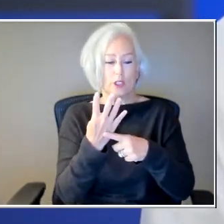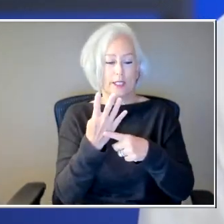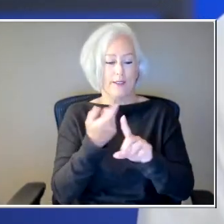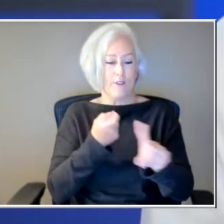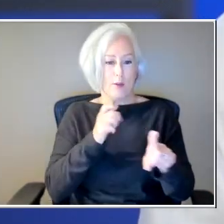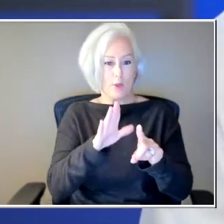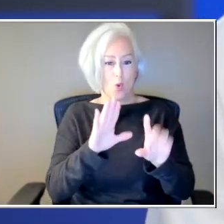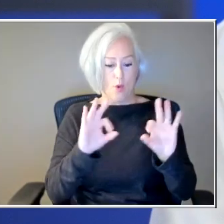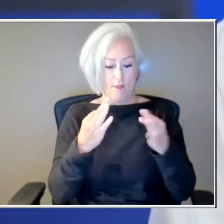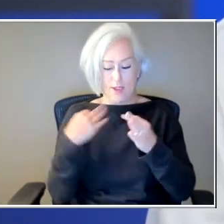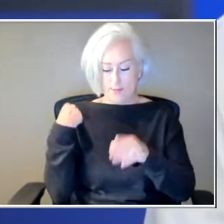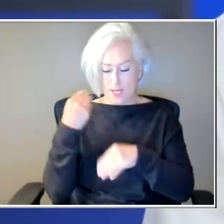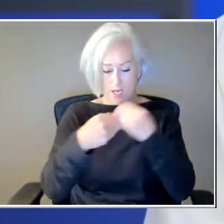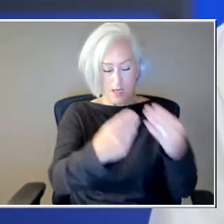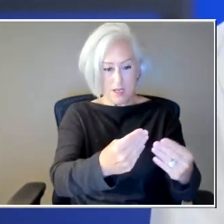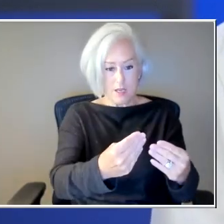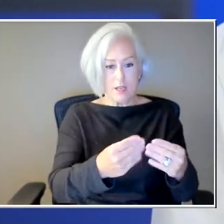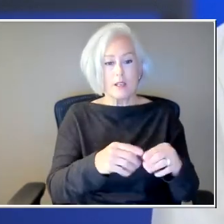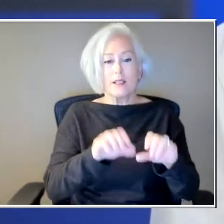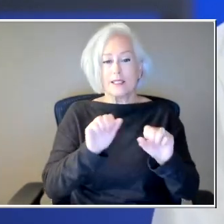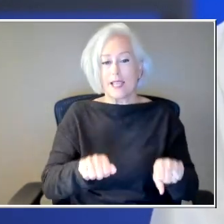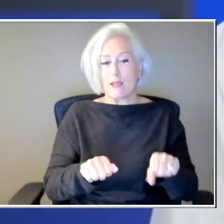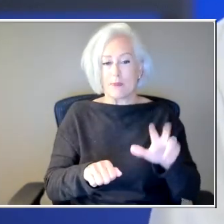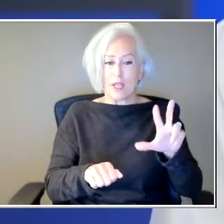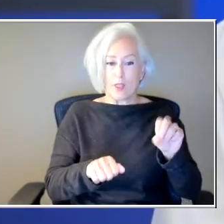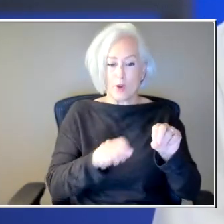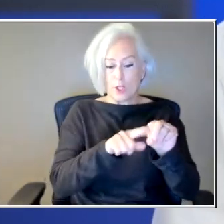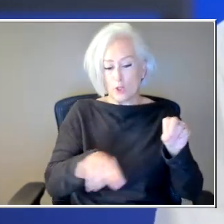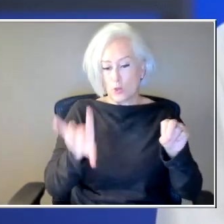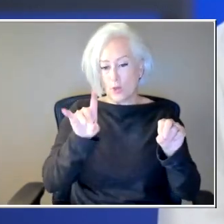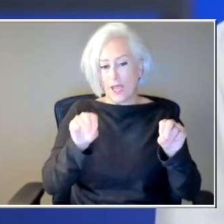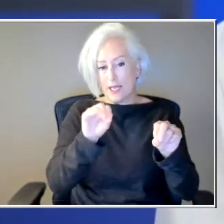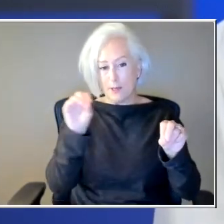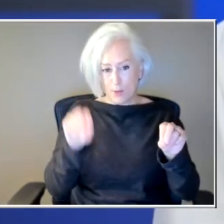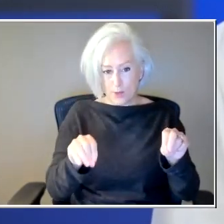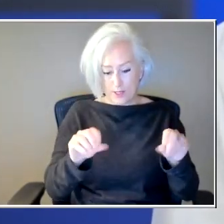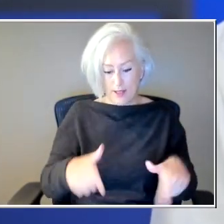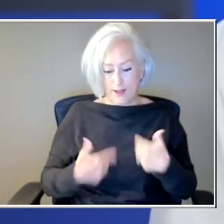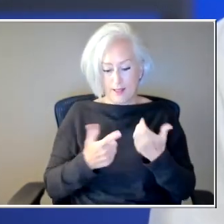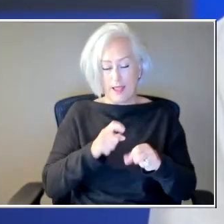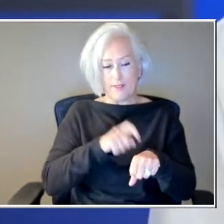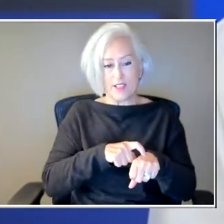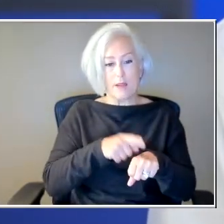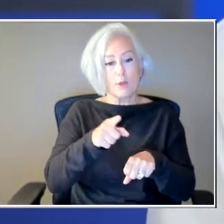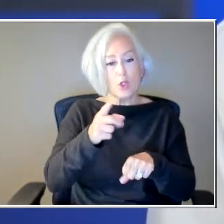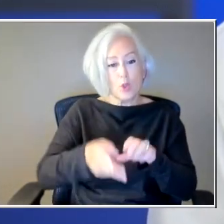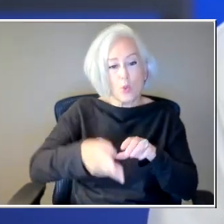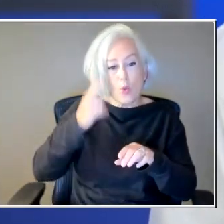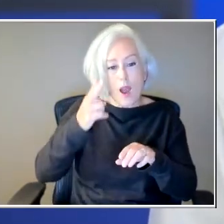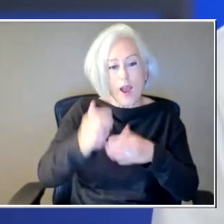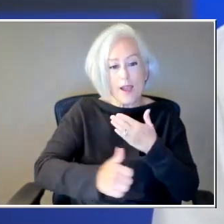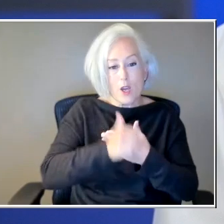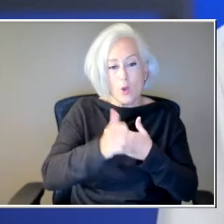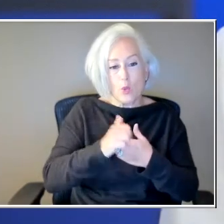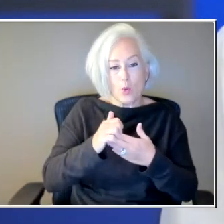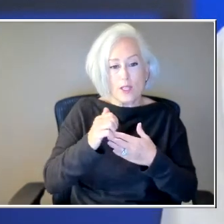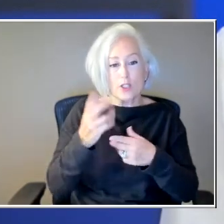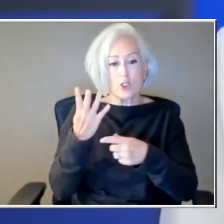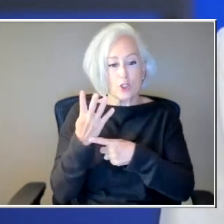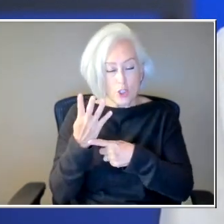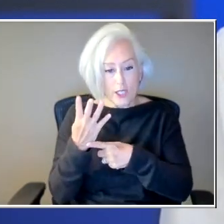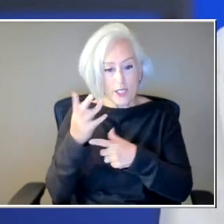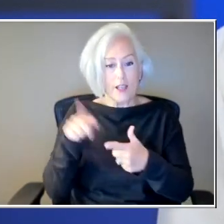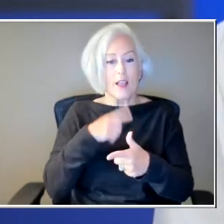anywhere between 30 to 80% lifetime. If you have the highest risk gene, then the lifetime risk of colon cancer